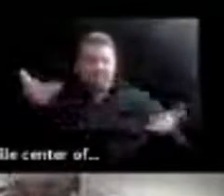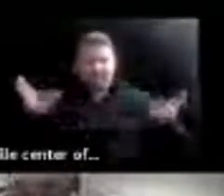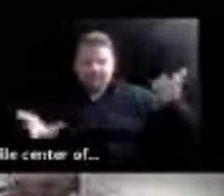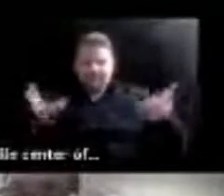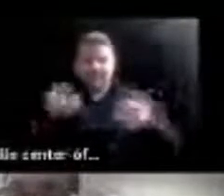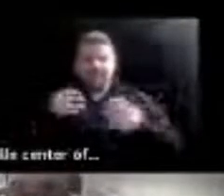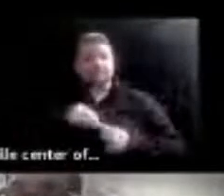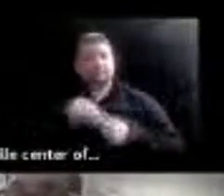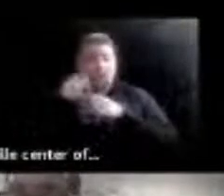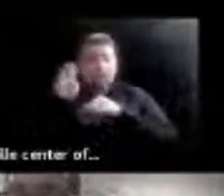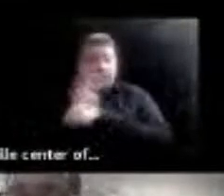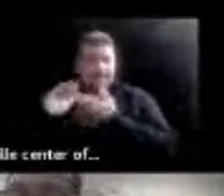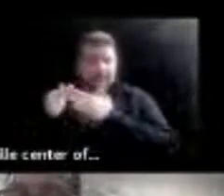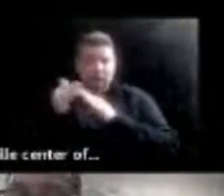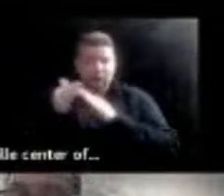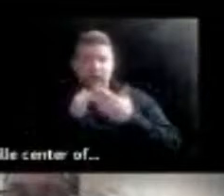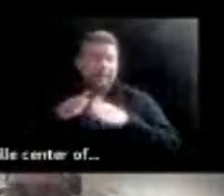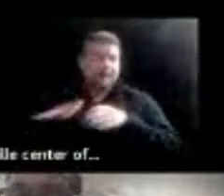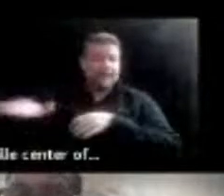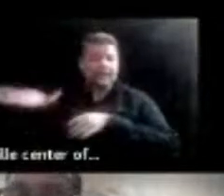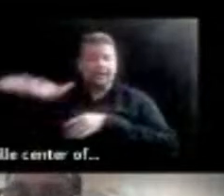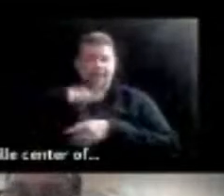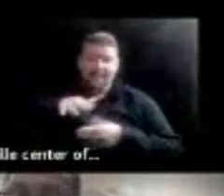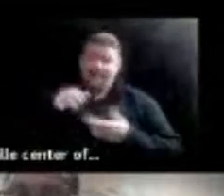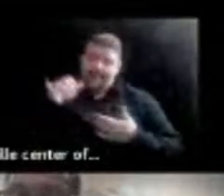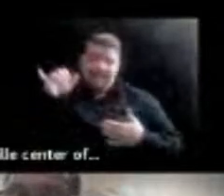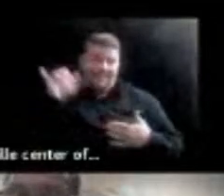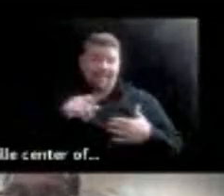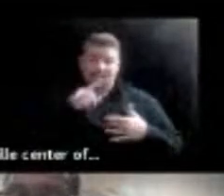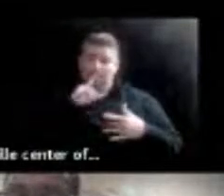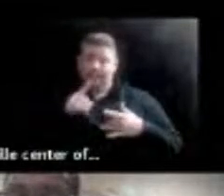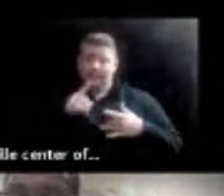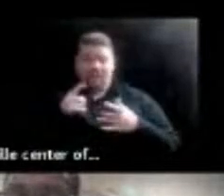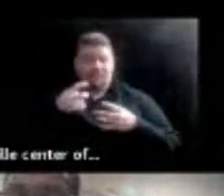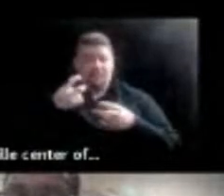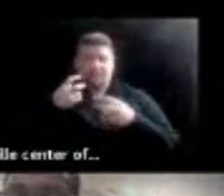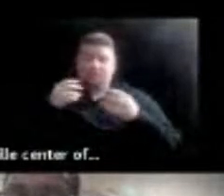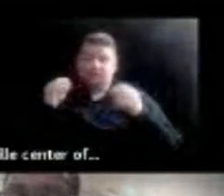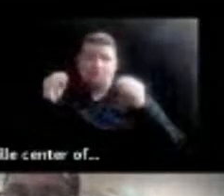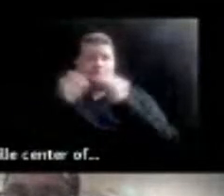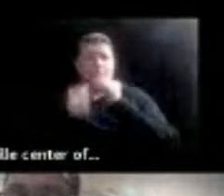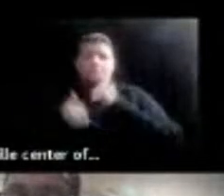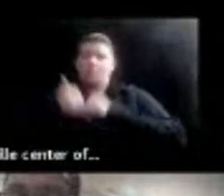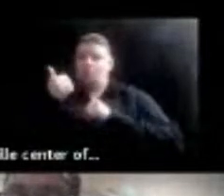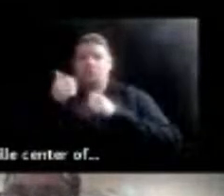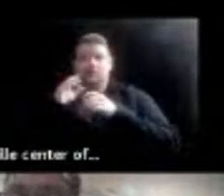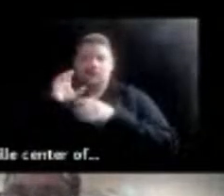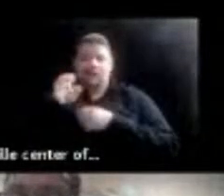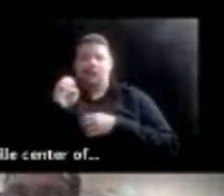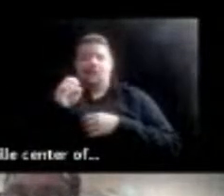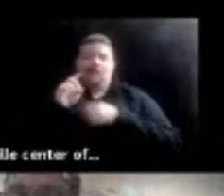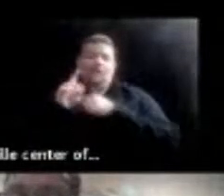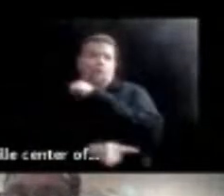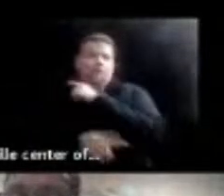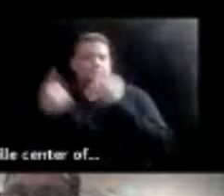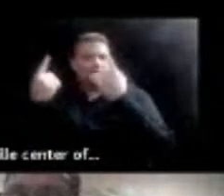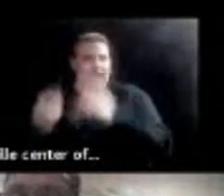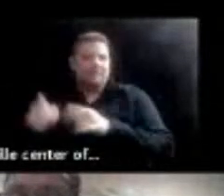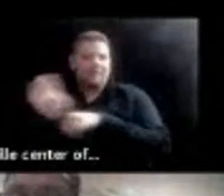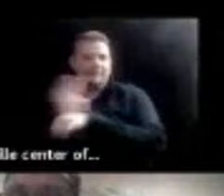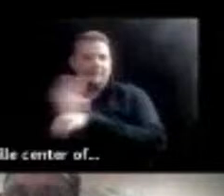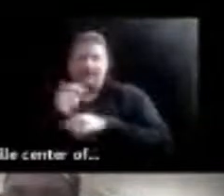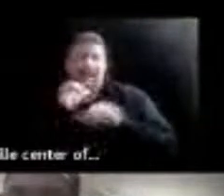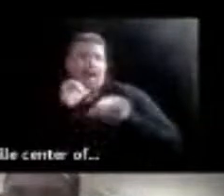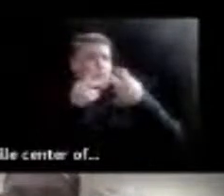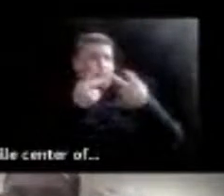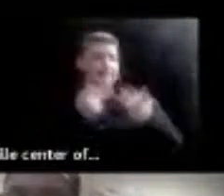business community, that's where the primary enforcement would have to be more than other places and other people. It's not